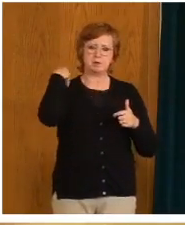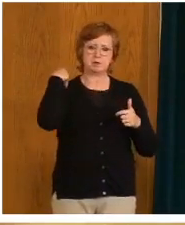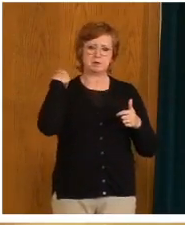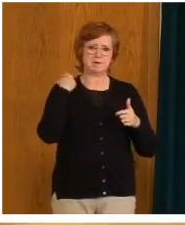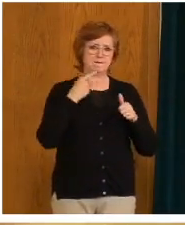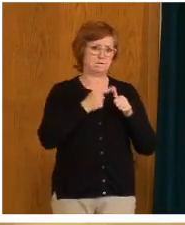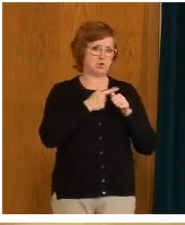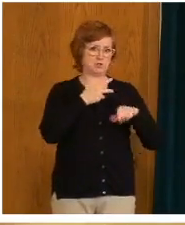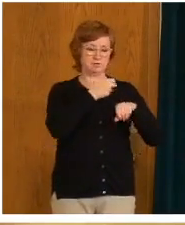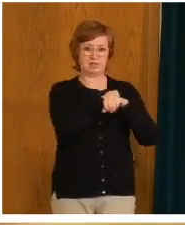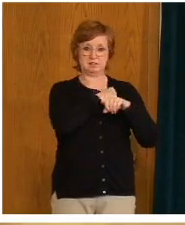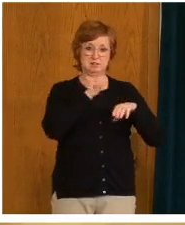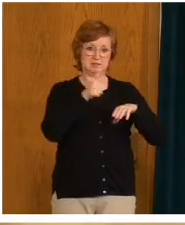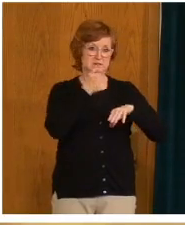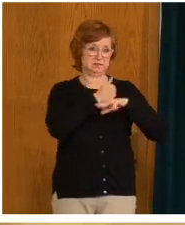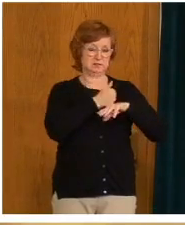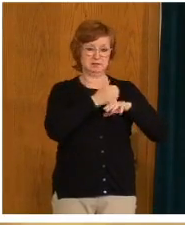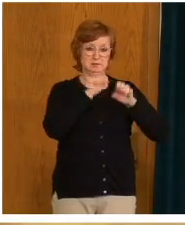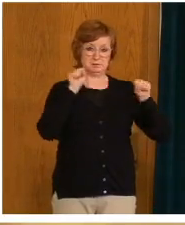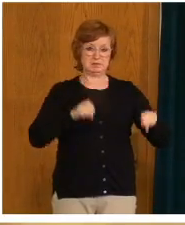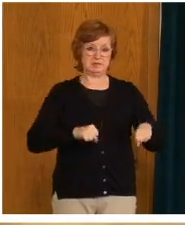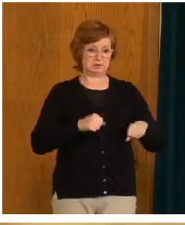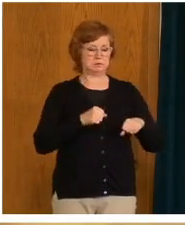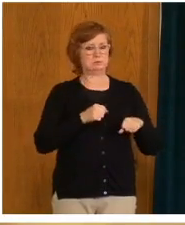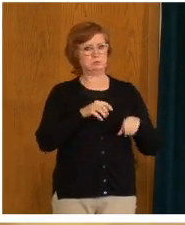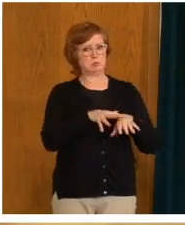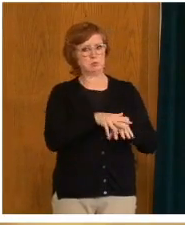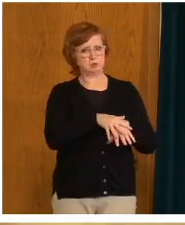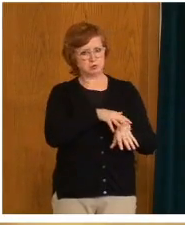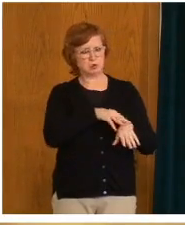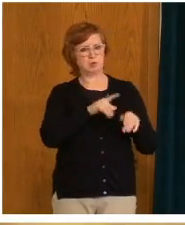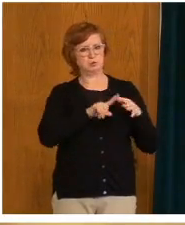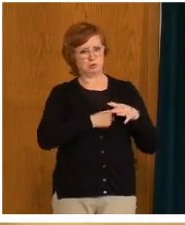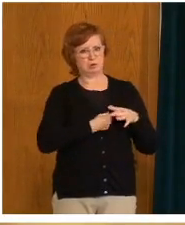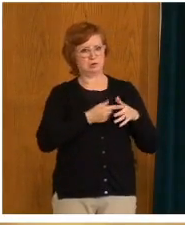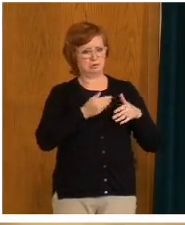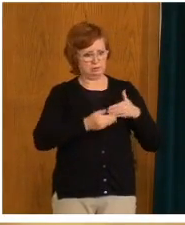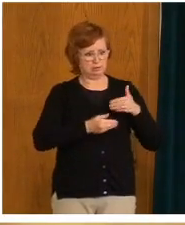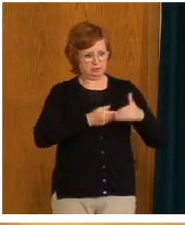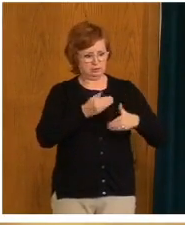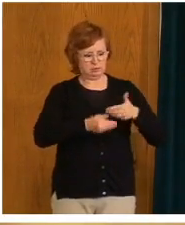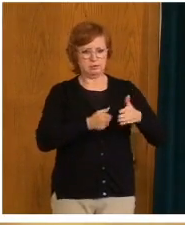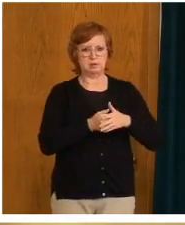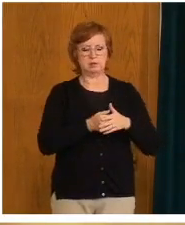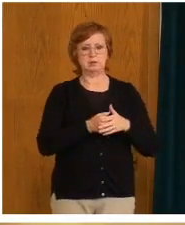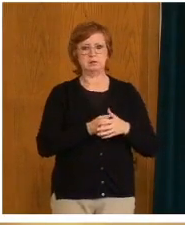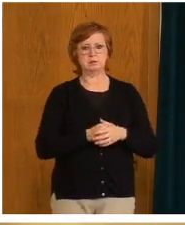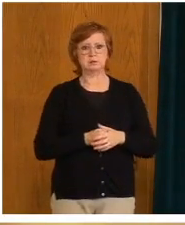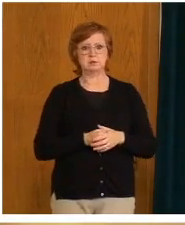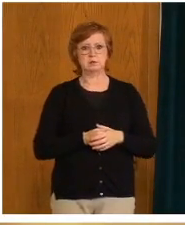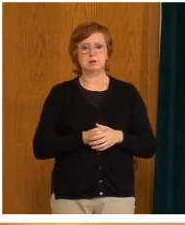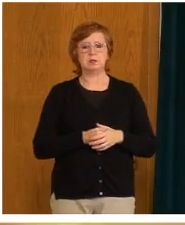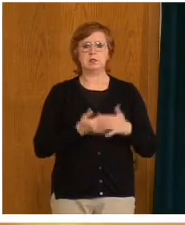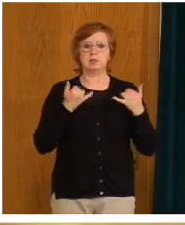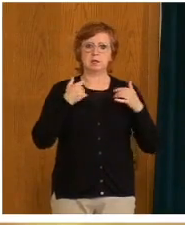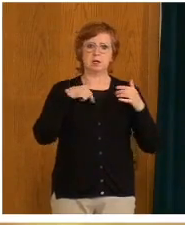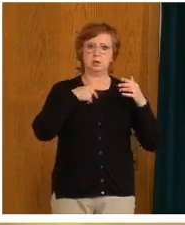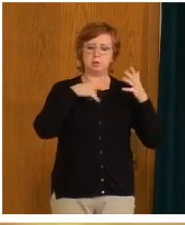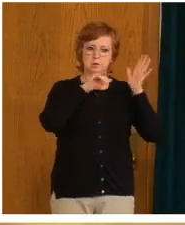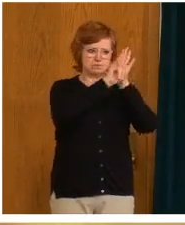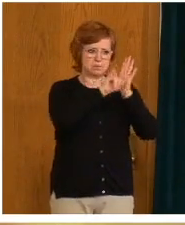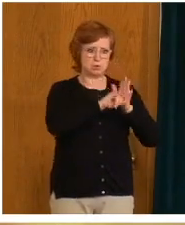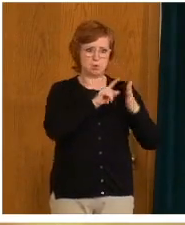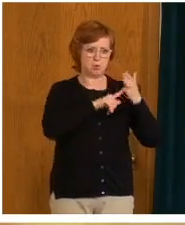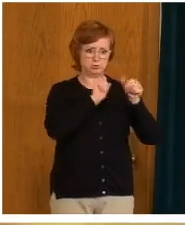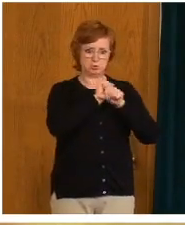sluggish out of the gate, and we very quickly through that process of focusing on what is working and trying